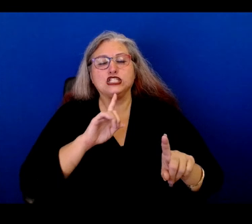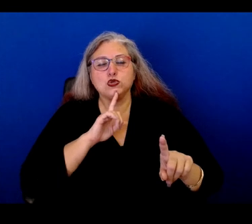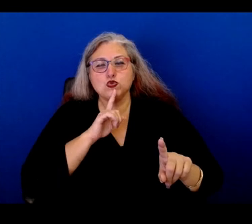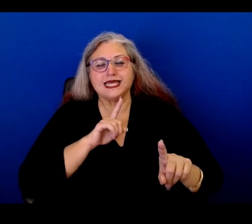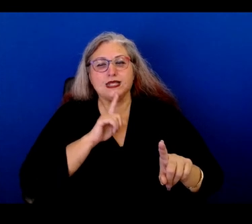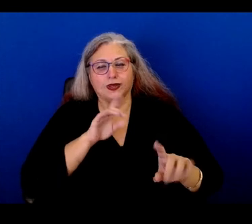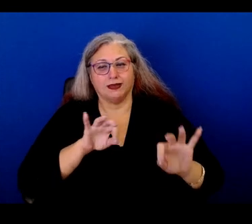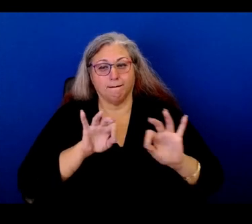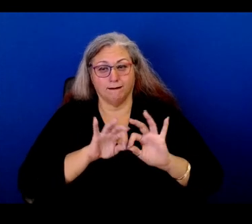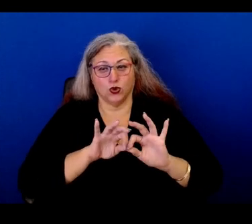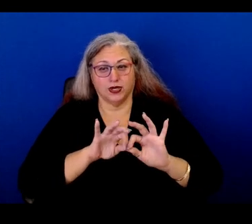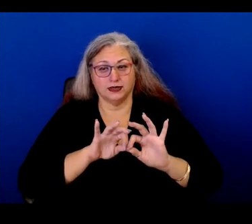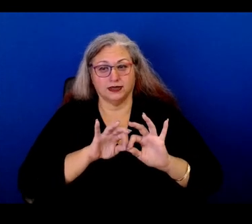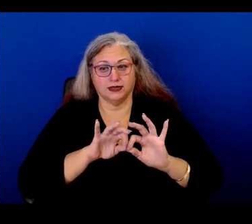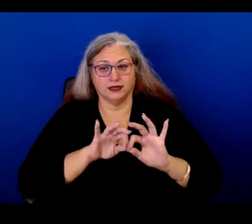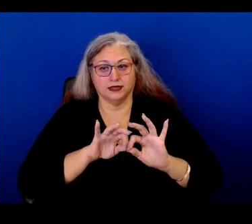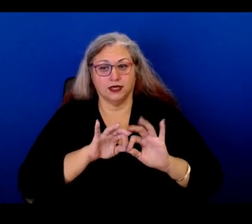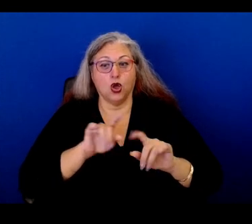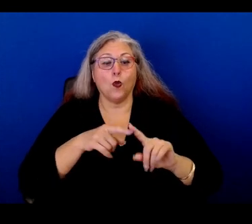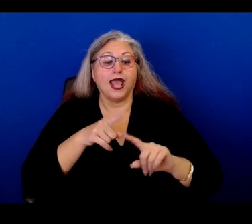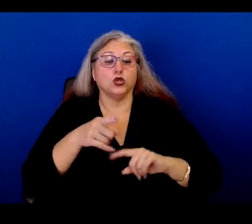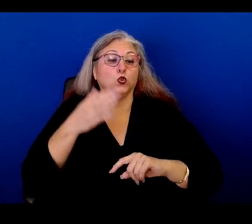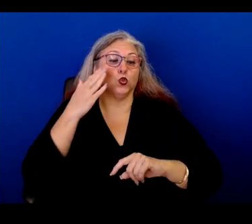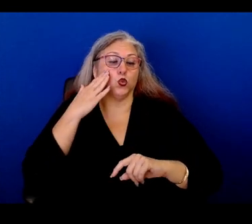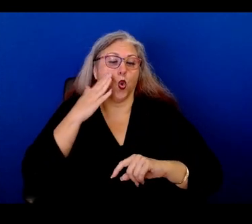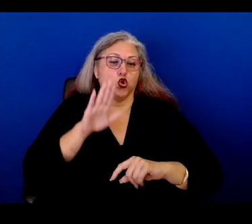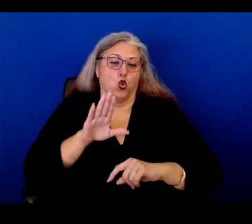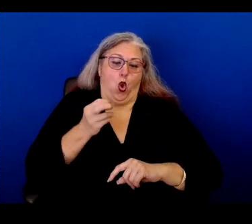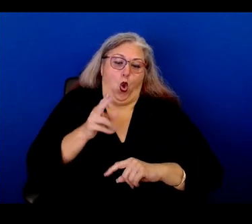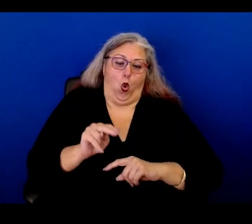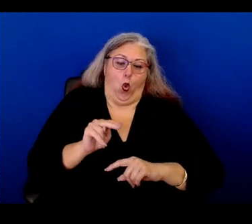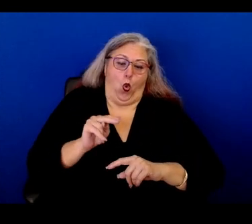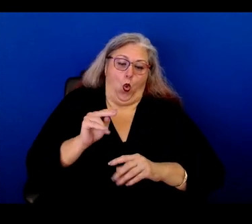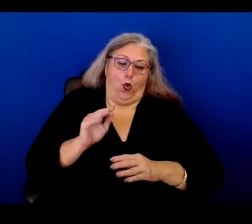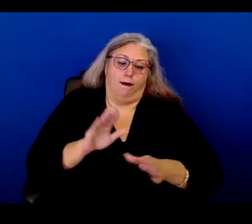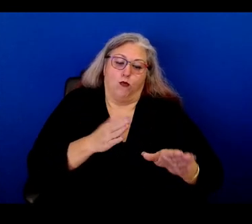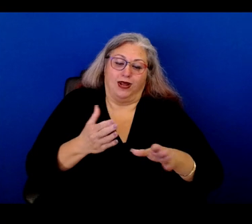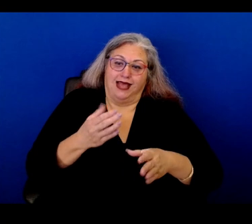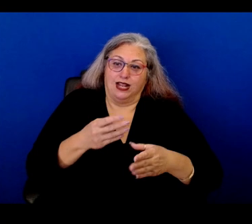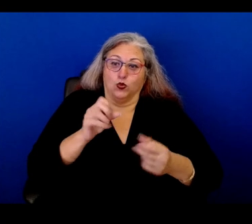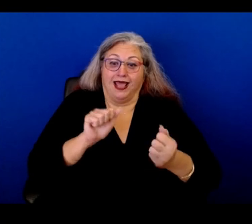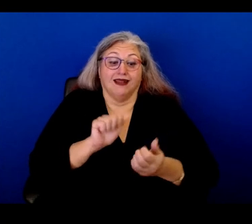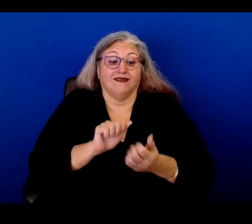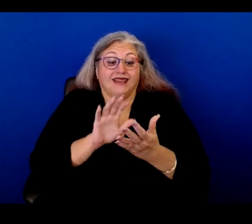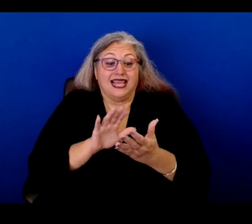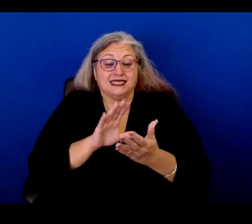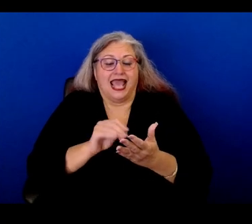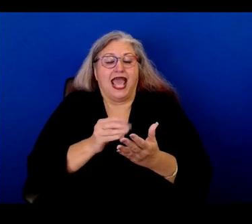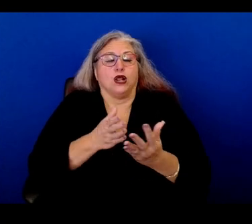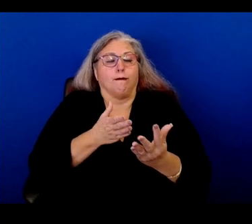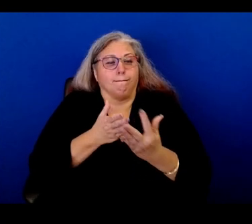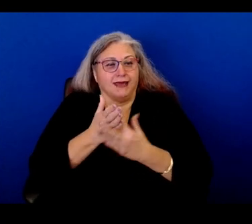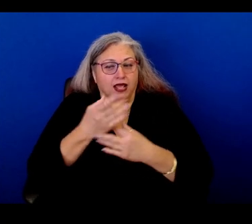really important is when you know your own mortality and you can face your own mortality and walk through